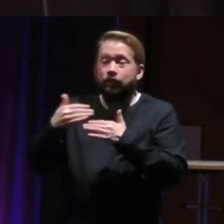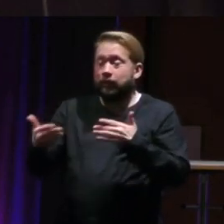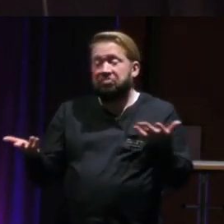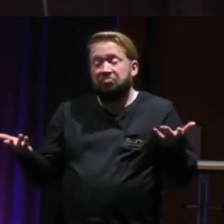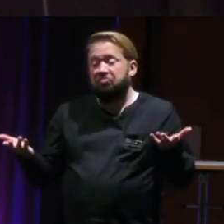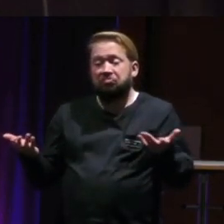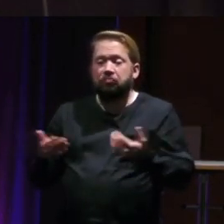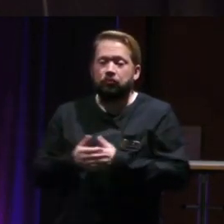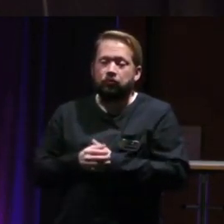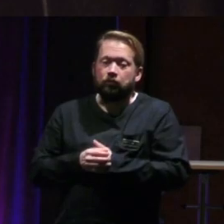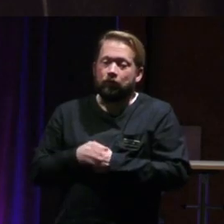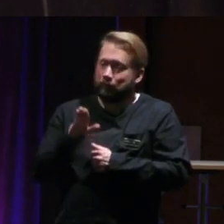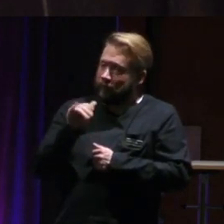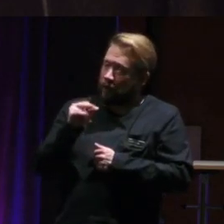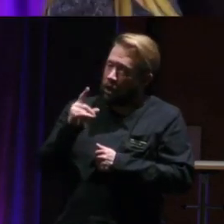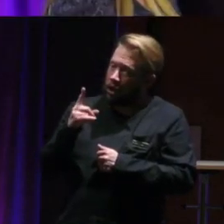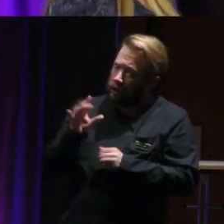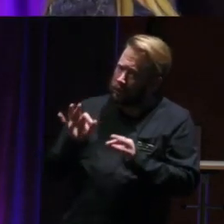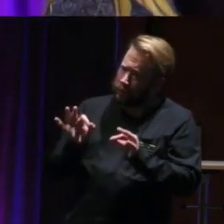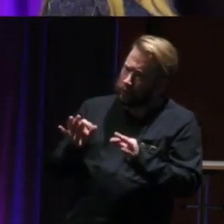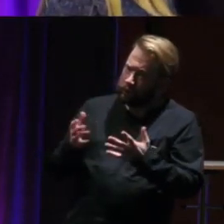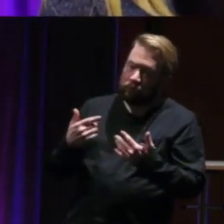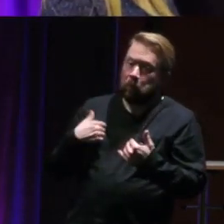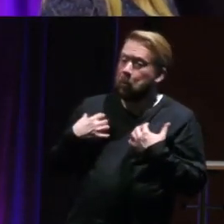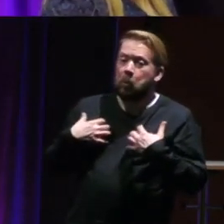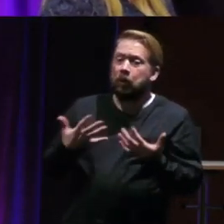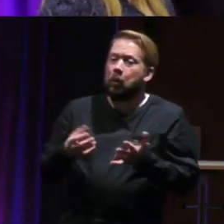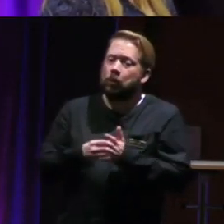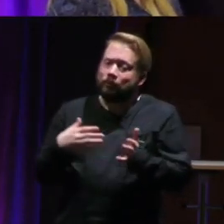And I'm not worried because I'm here in Sweden.